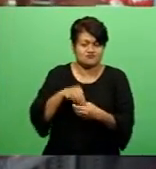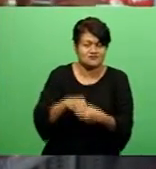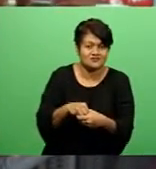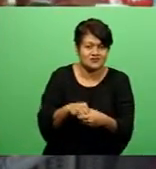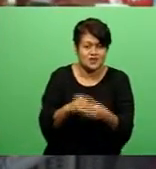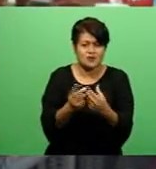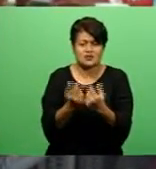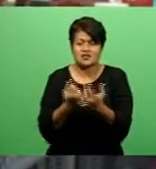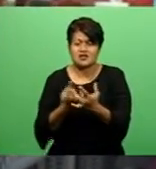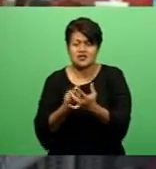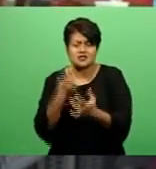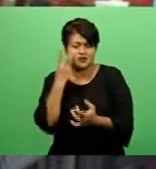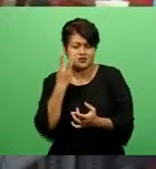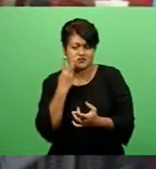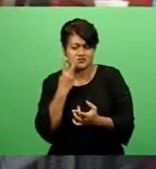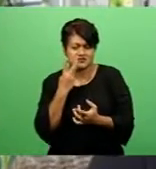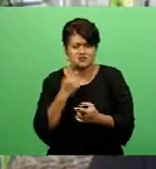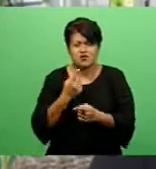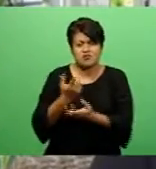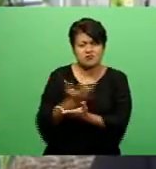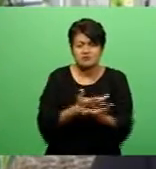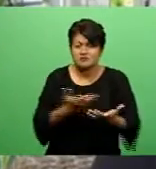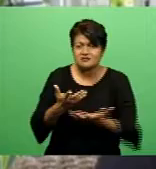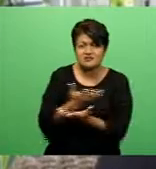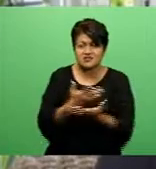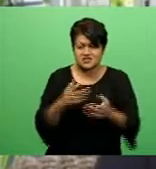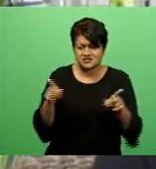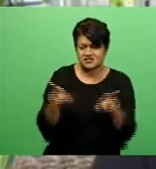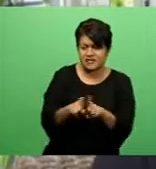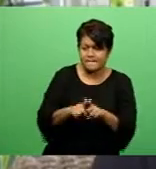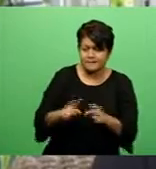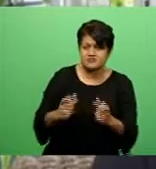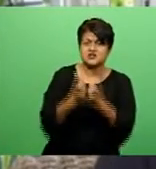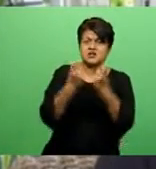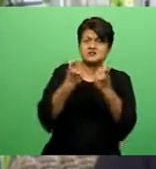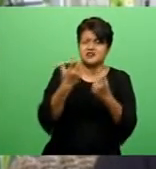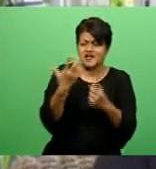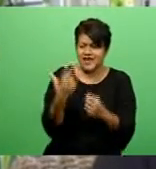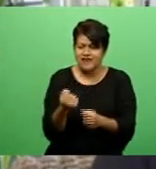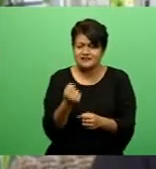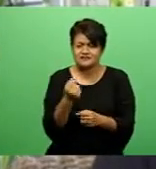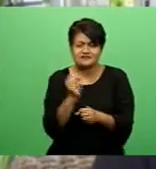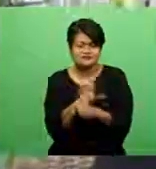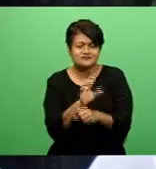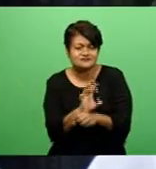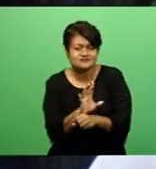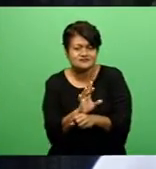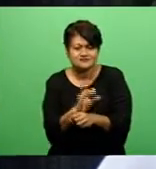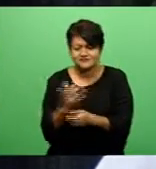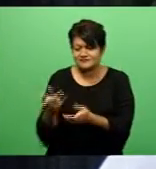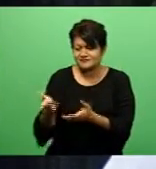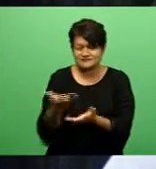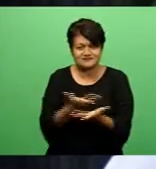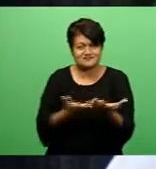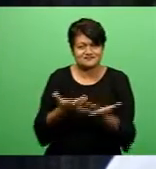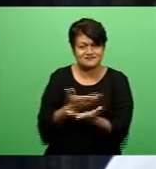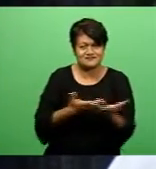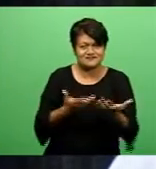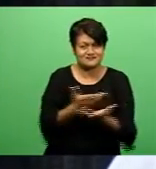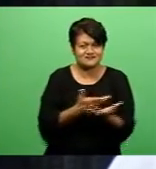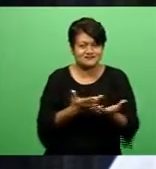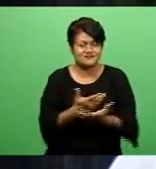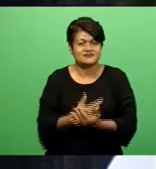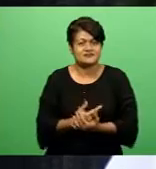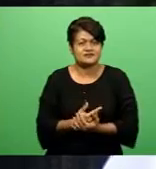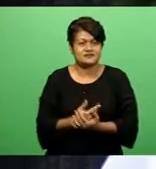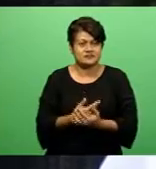just to talk about their similar challenges, to see what advice they can get, some nuggets of wisdom here and there. 17-year-old Riona Money,